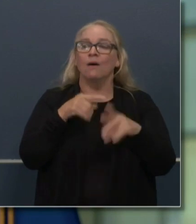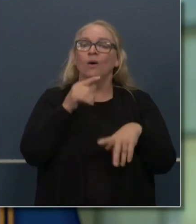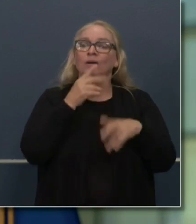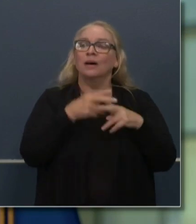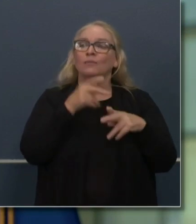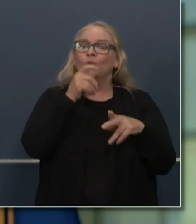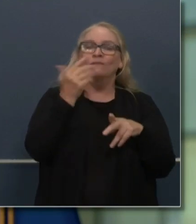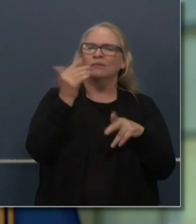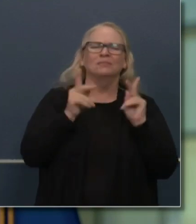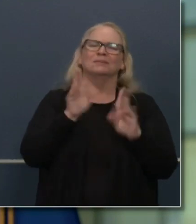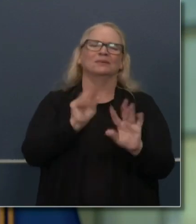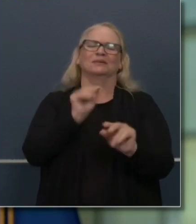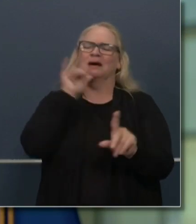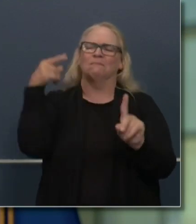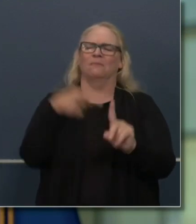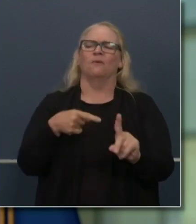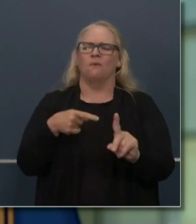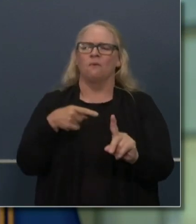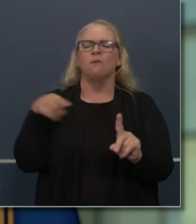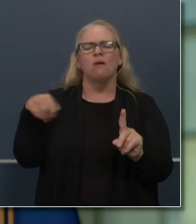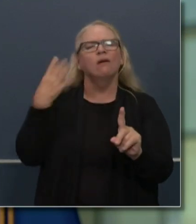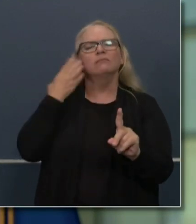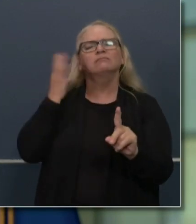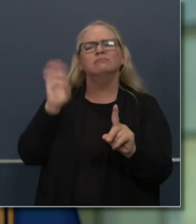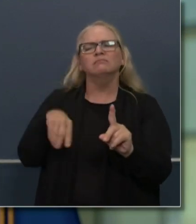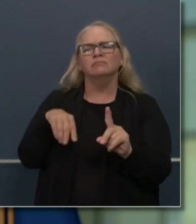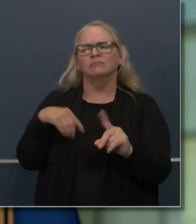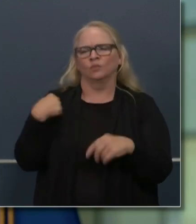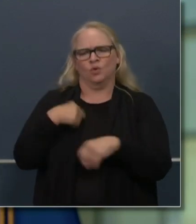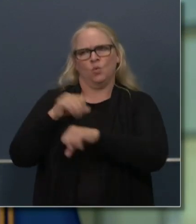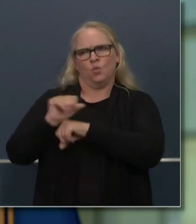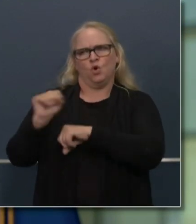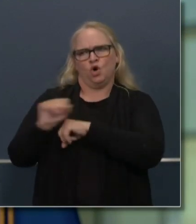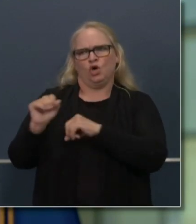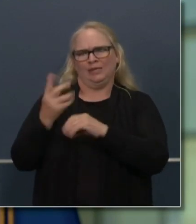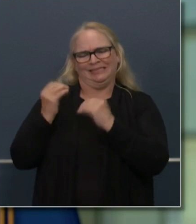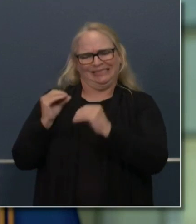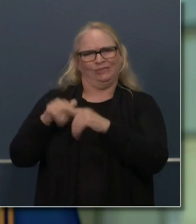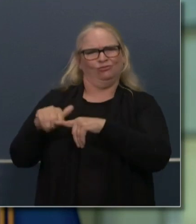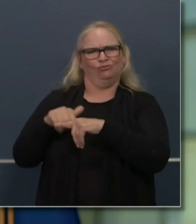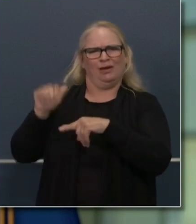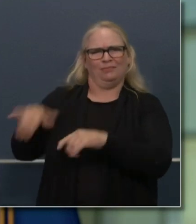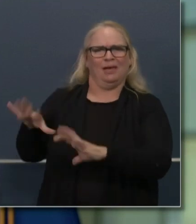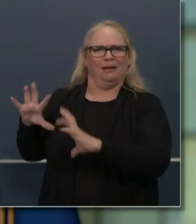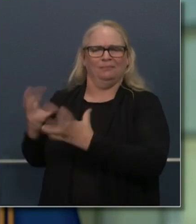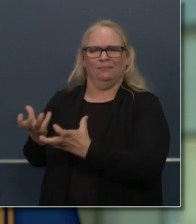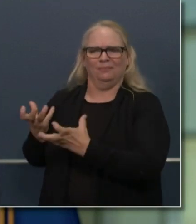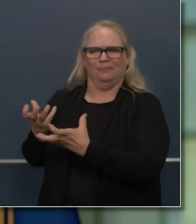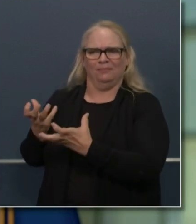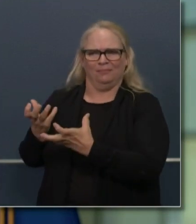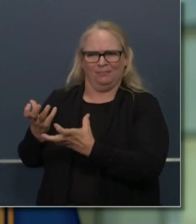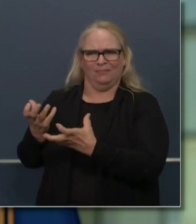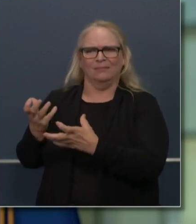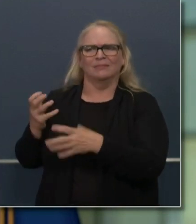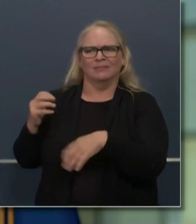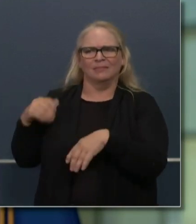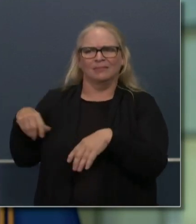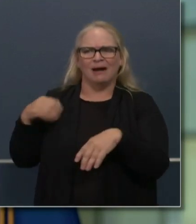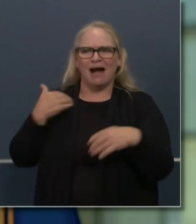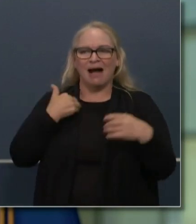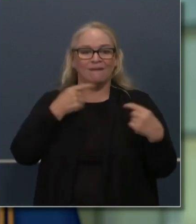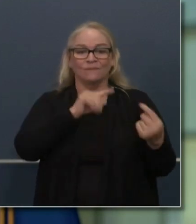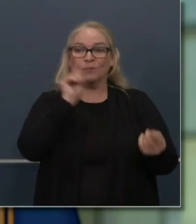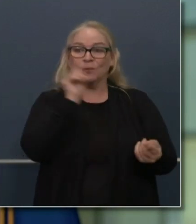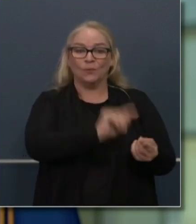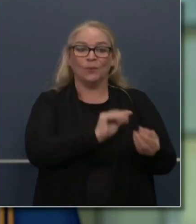building up our contact tracing program, that we at that time had a lower number of cases being reported